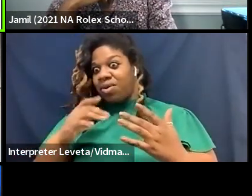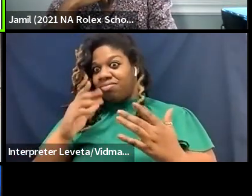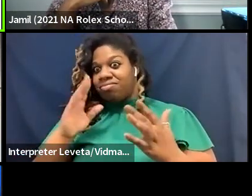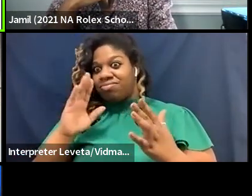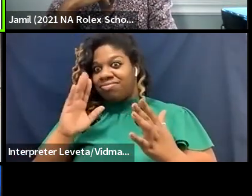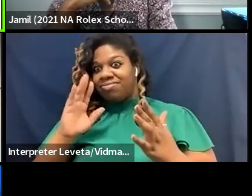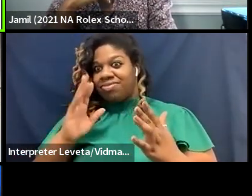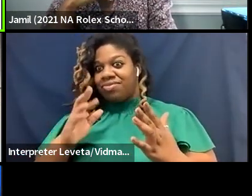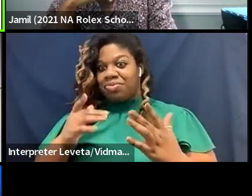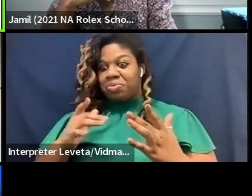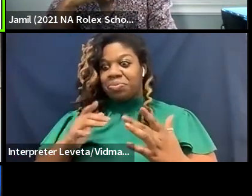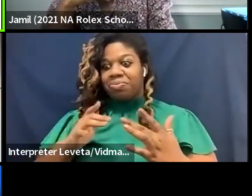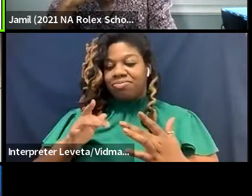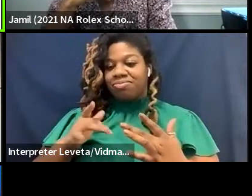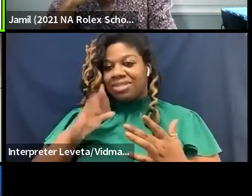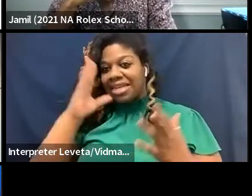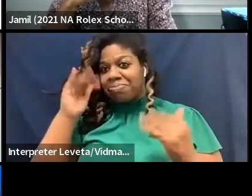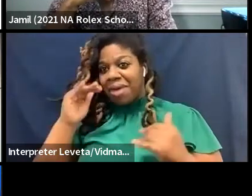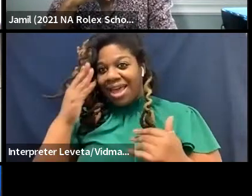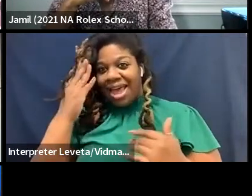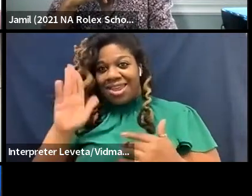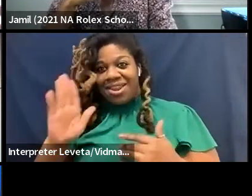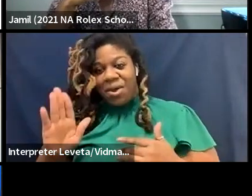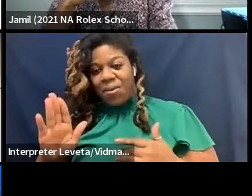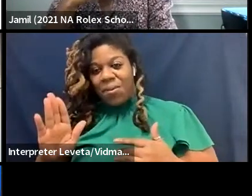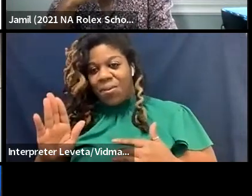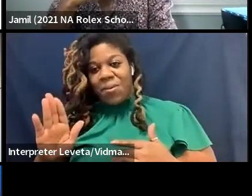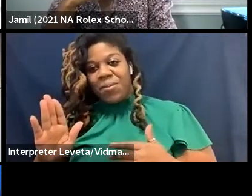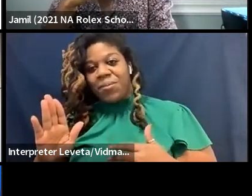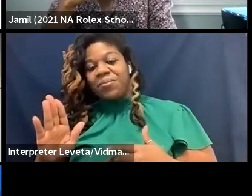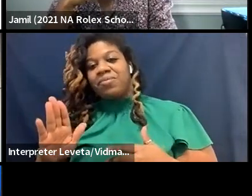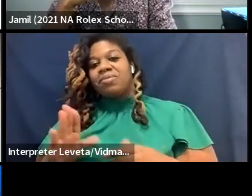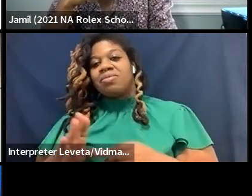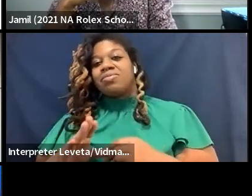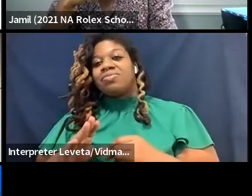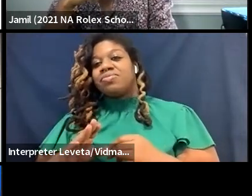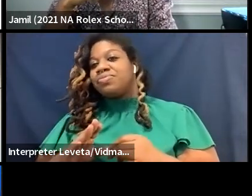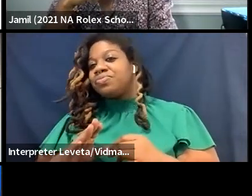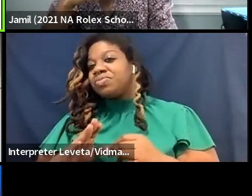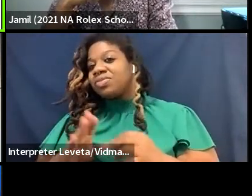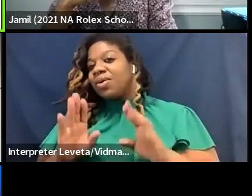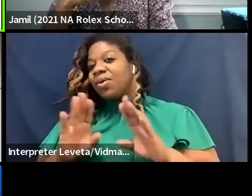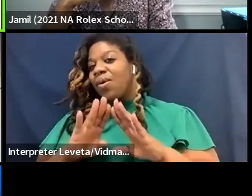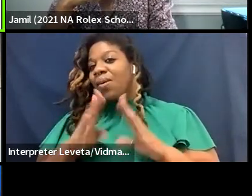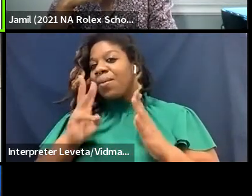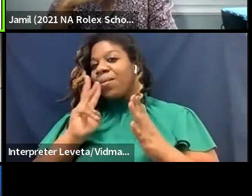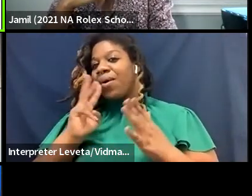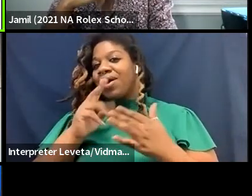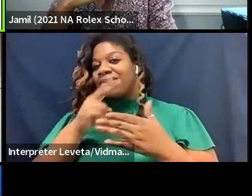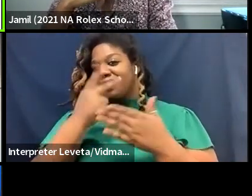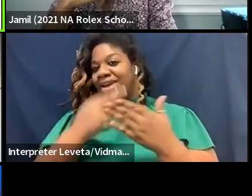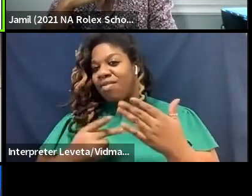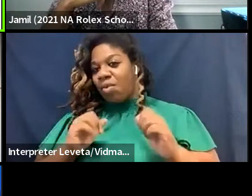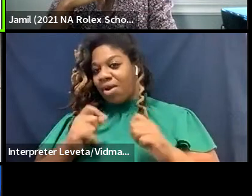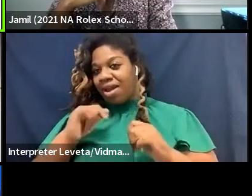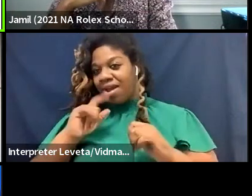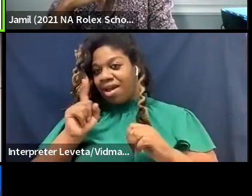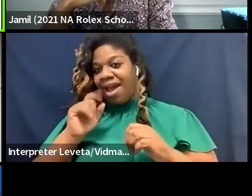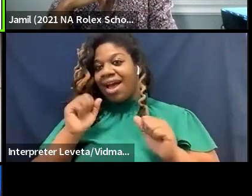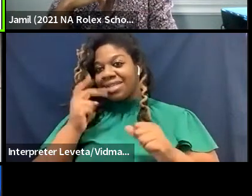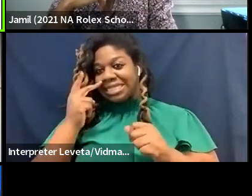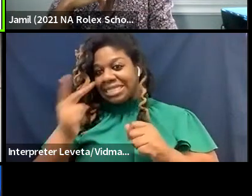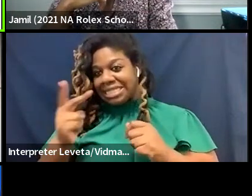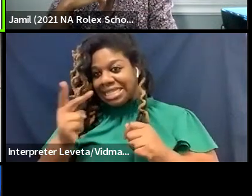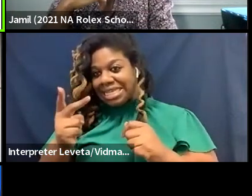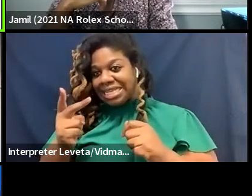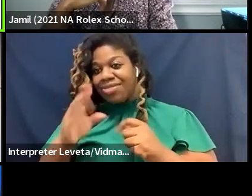but I thought it was just blurry. So open water dive 4, I actually got to like see the colors and like the detail and all the